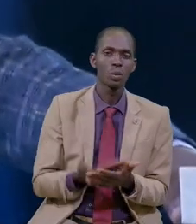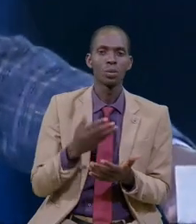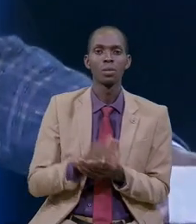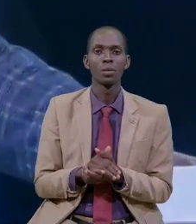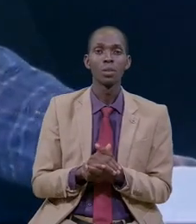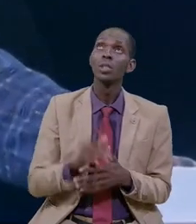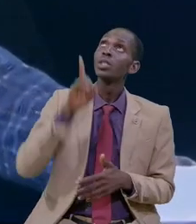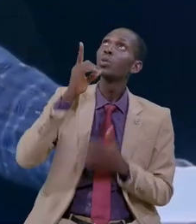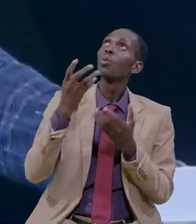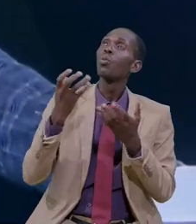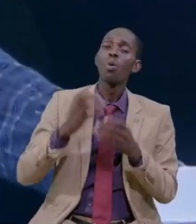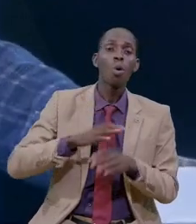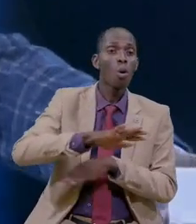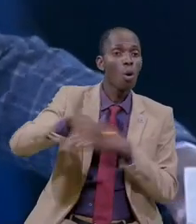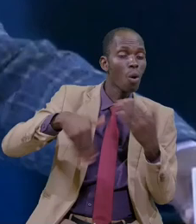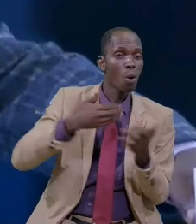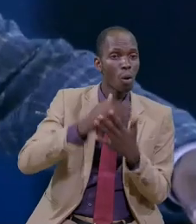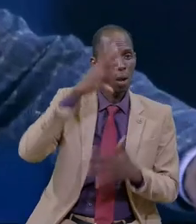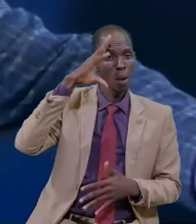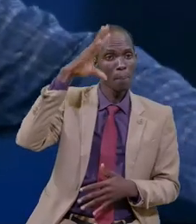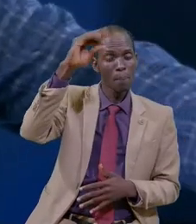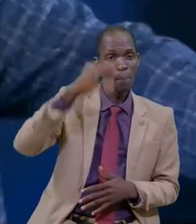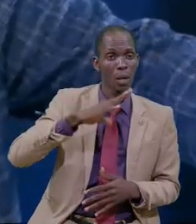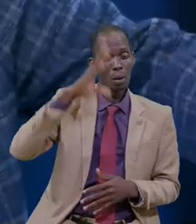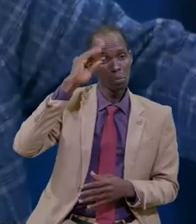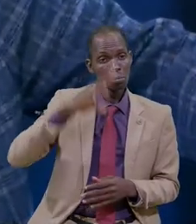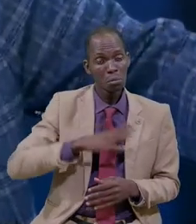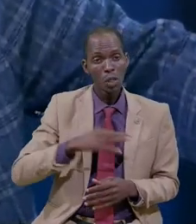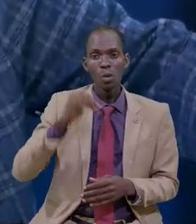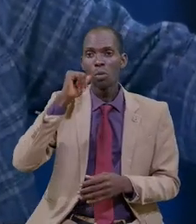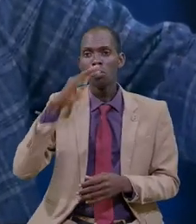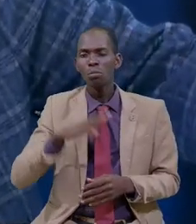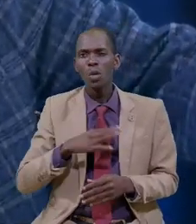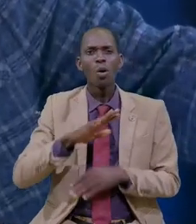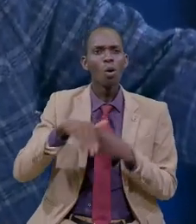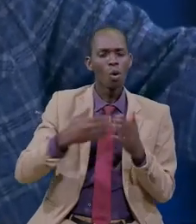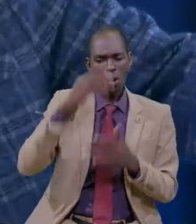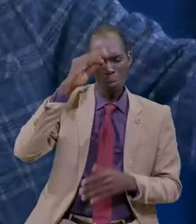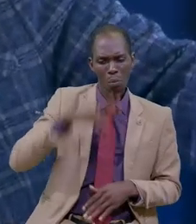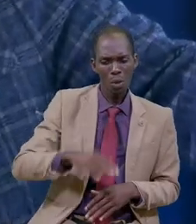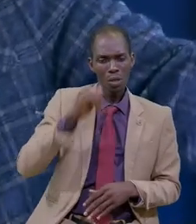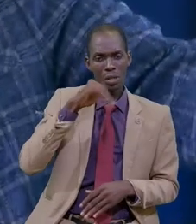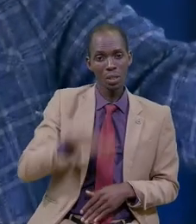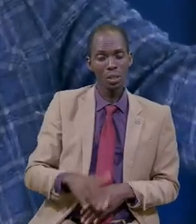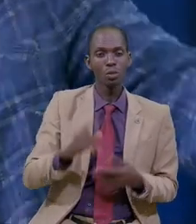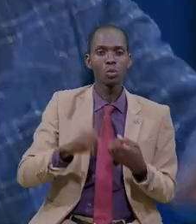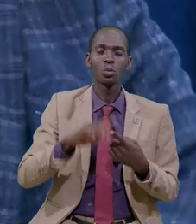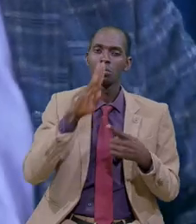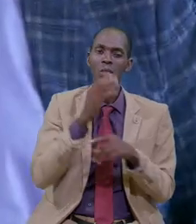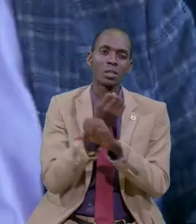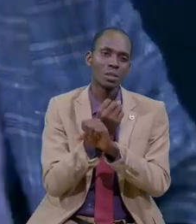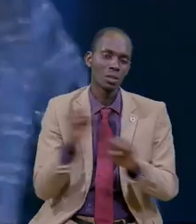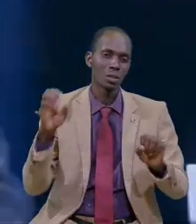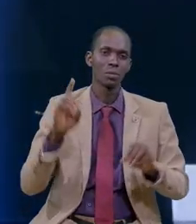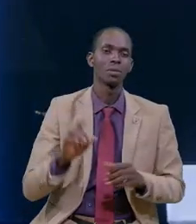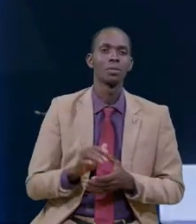all men, all women, all boys, all girls here tonight to be saved. Il veut que tous les hommes, toutes